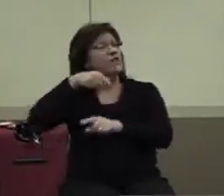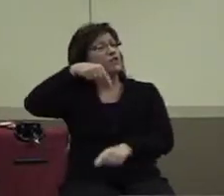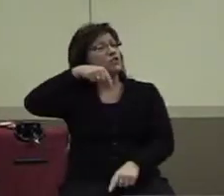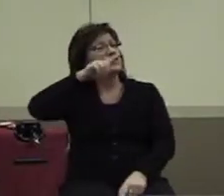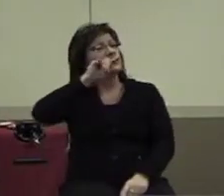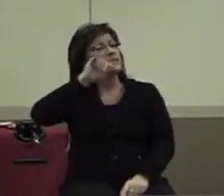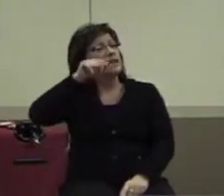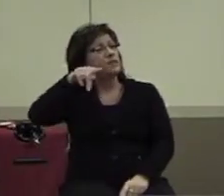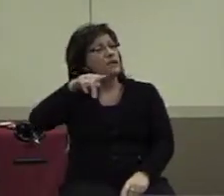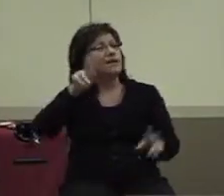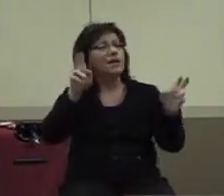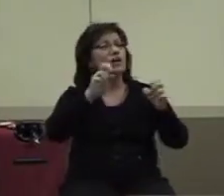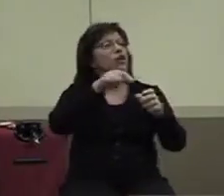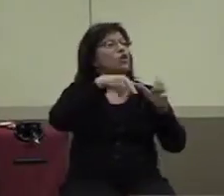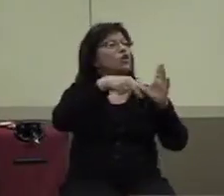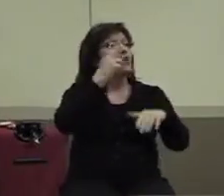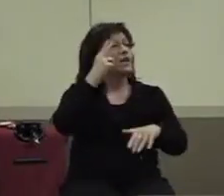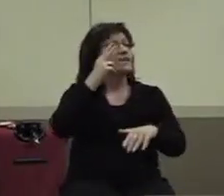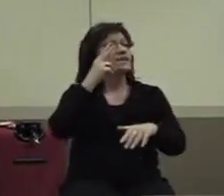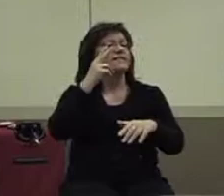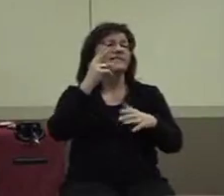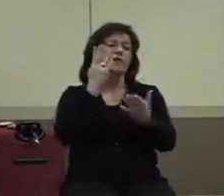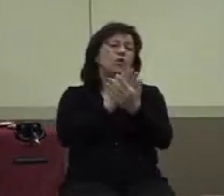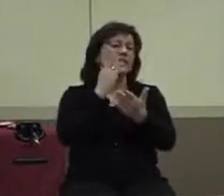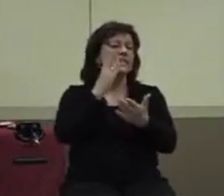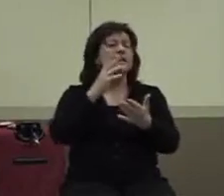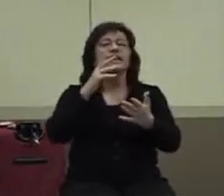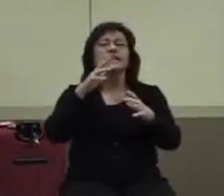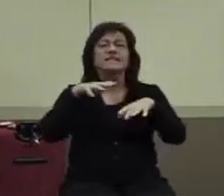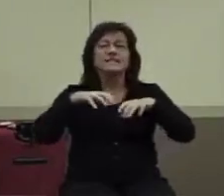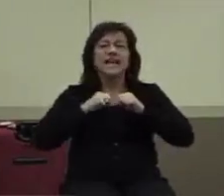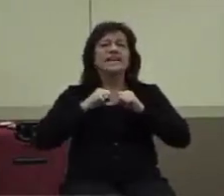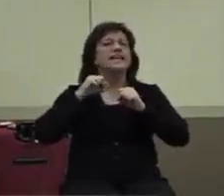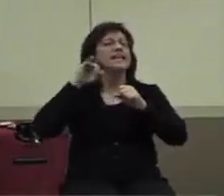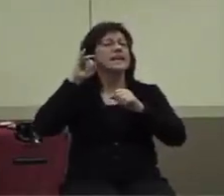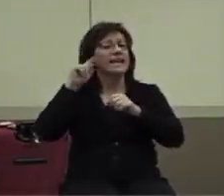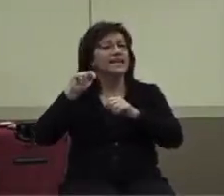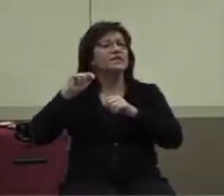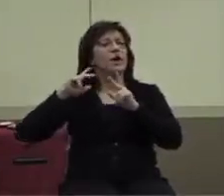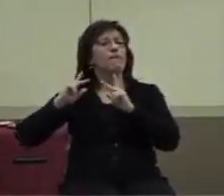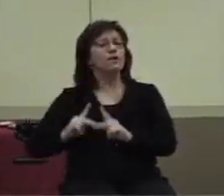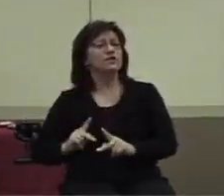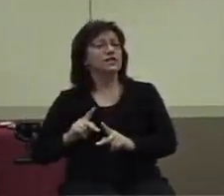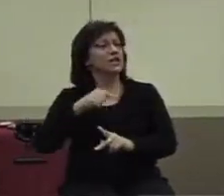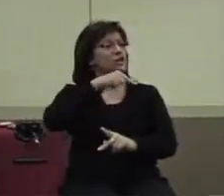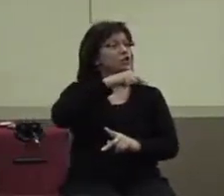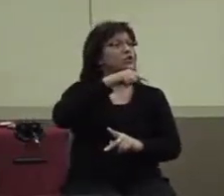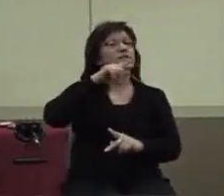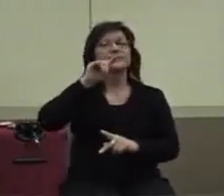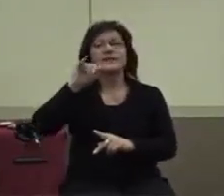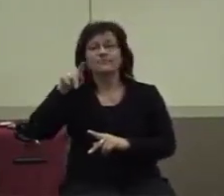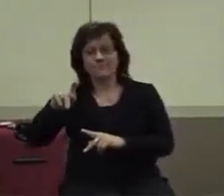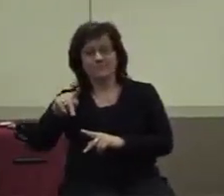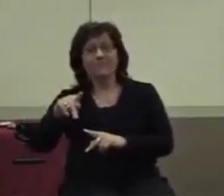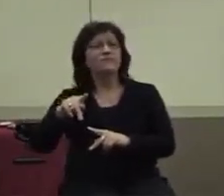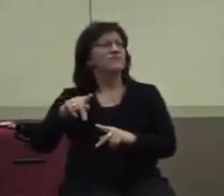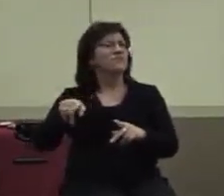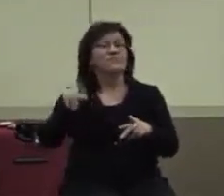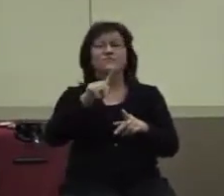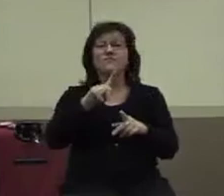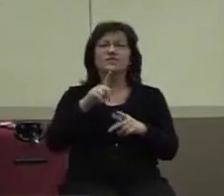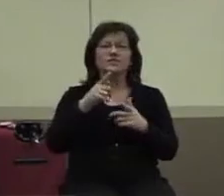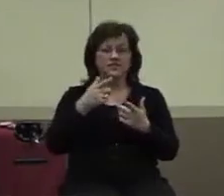taking it personally. Just carry it around. You are not the cause of this kid's behavior. You just happen to be